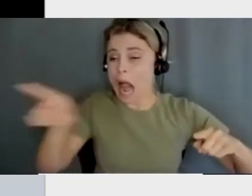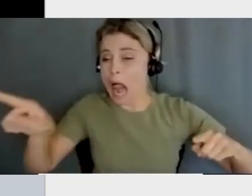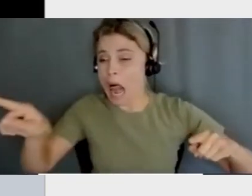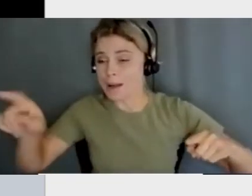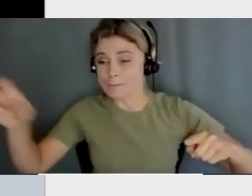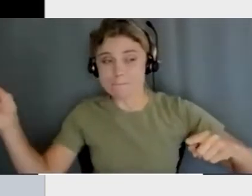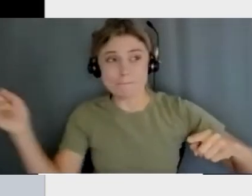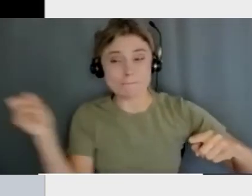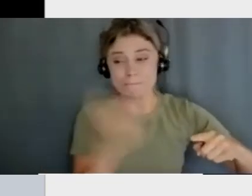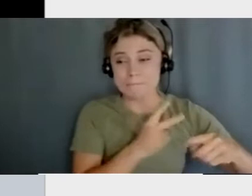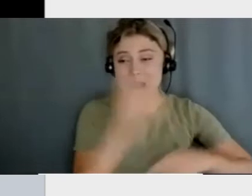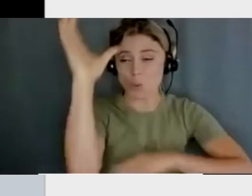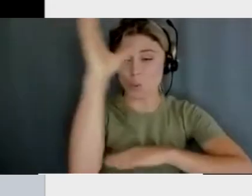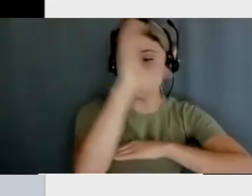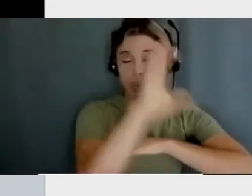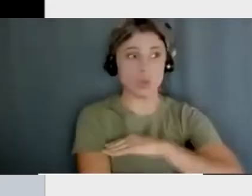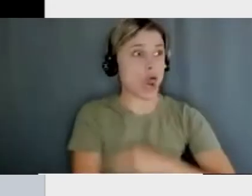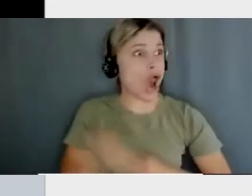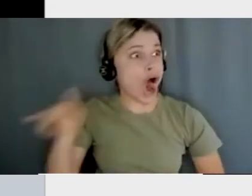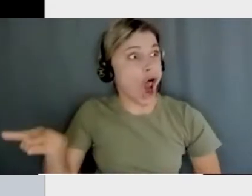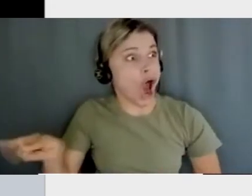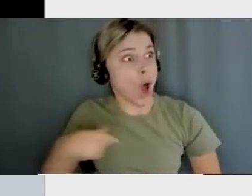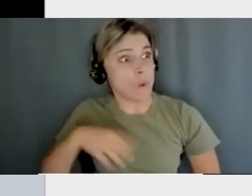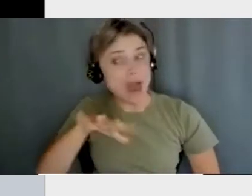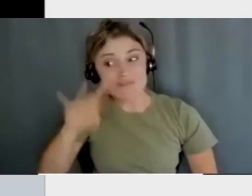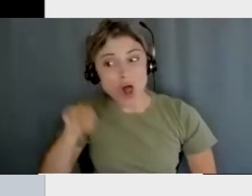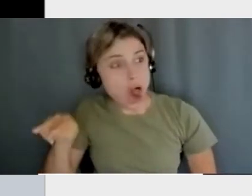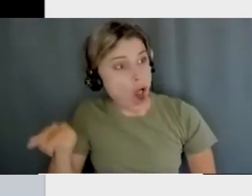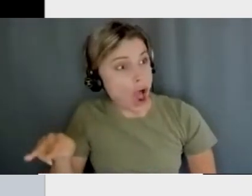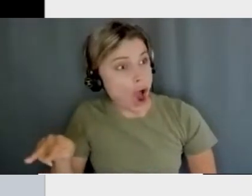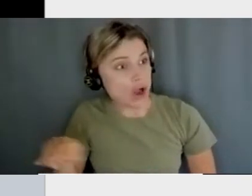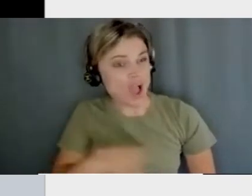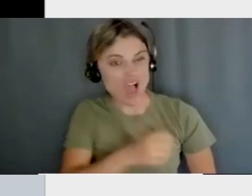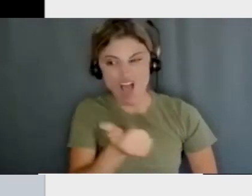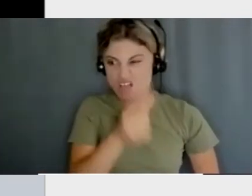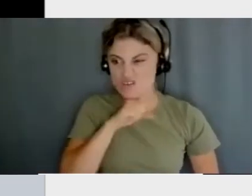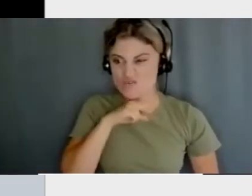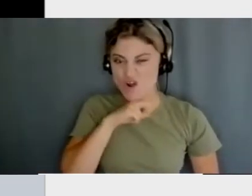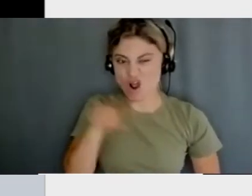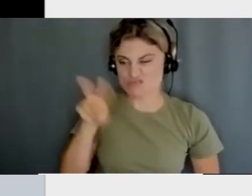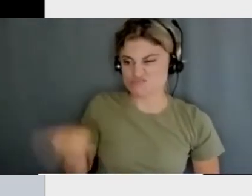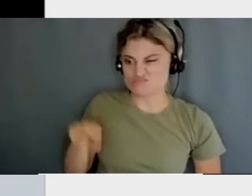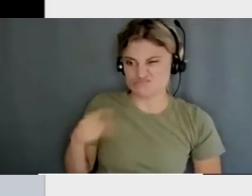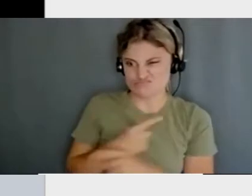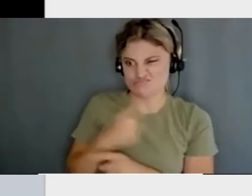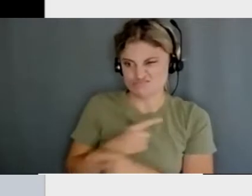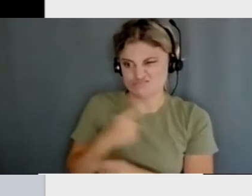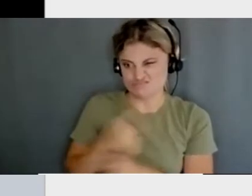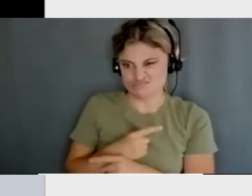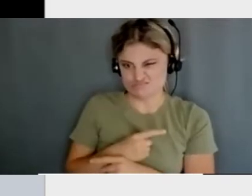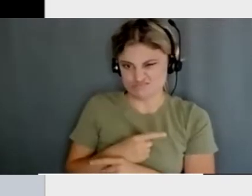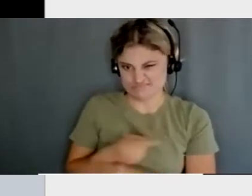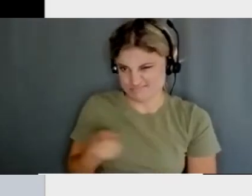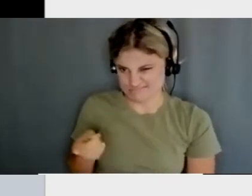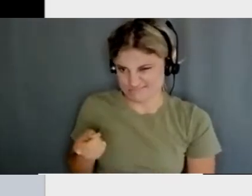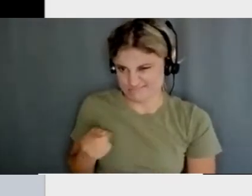I found!" And even if it was nothing but an ordinary pebble, she would say, "Isn't